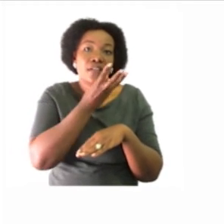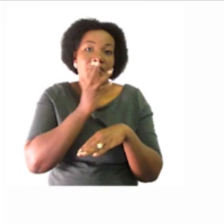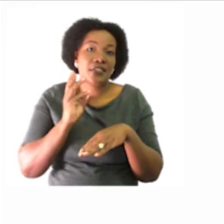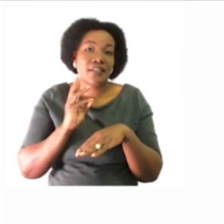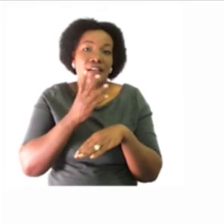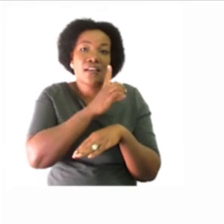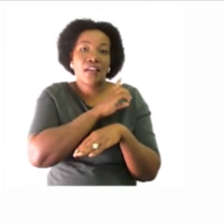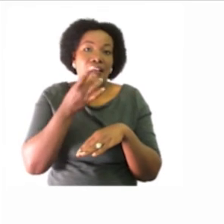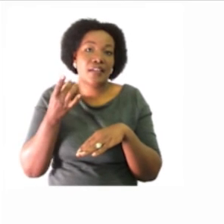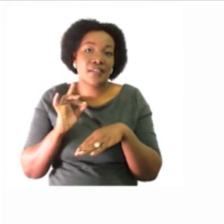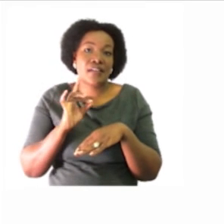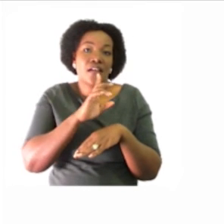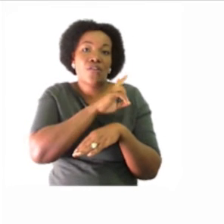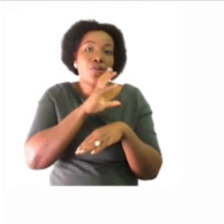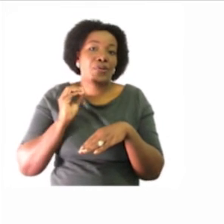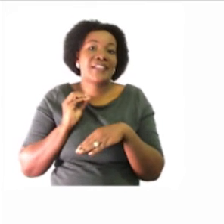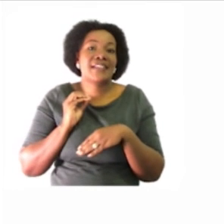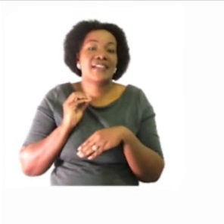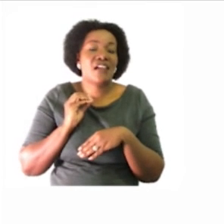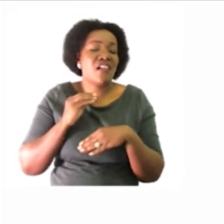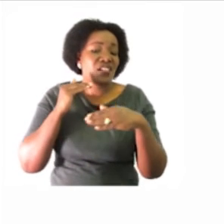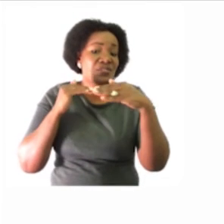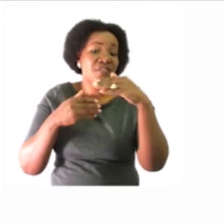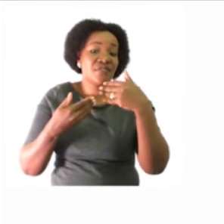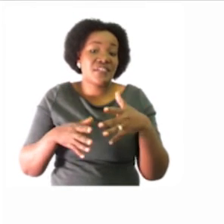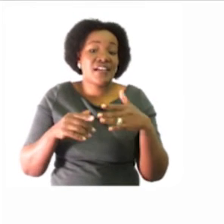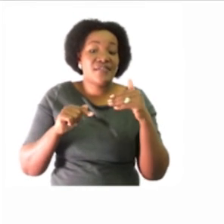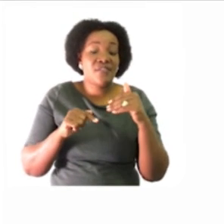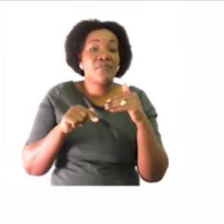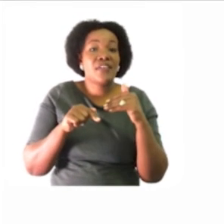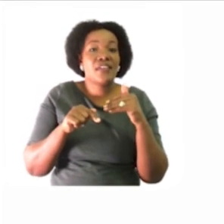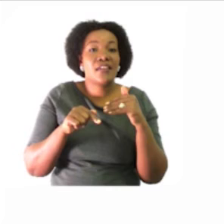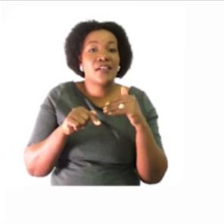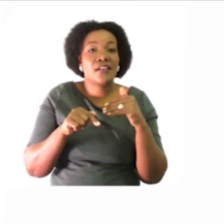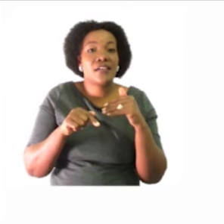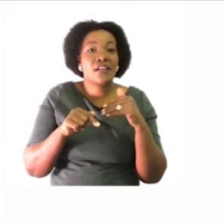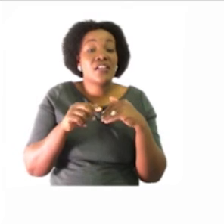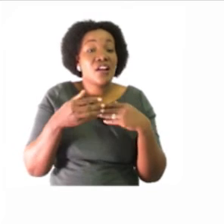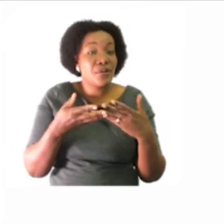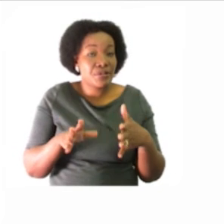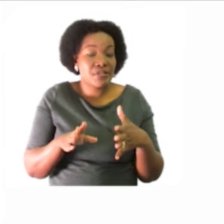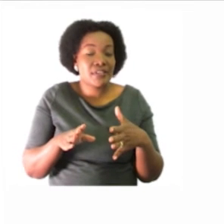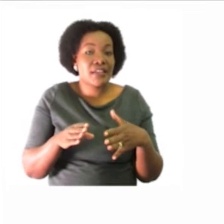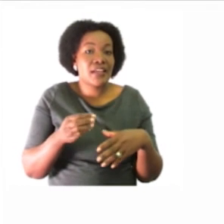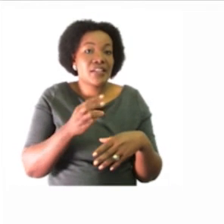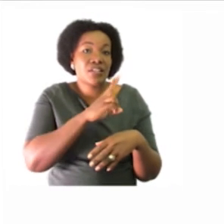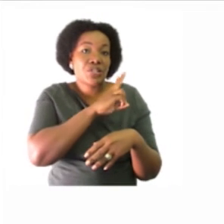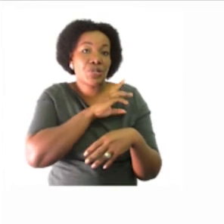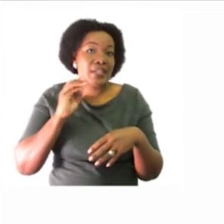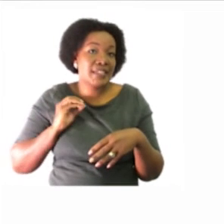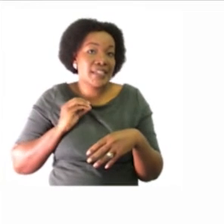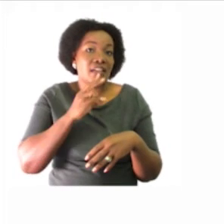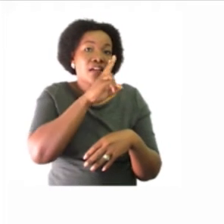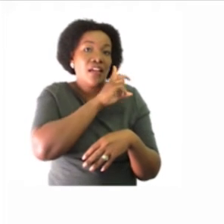16, 18, 20. Bottom up means you are starting from number 20,